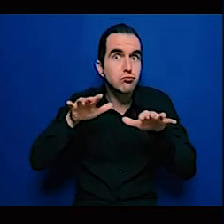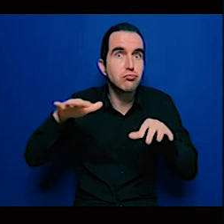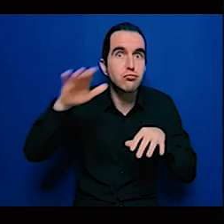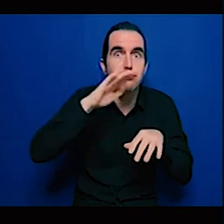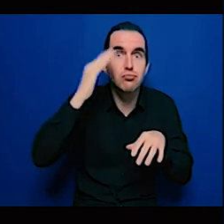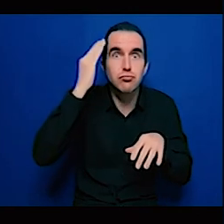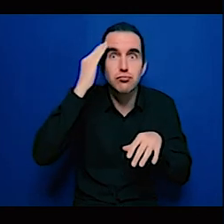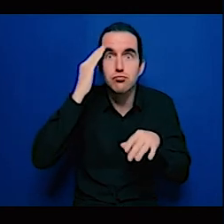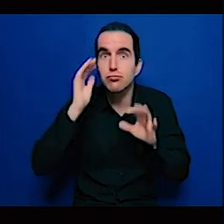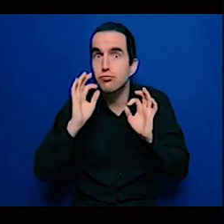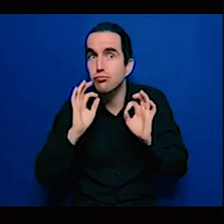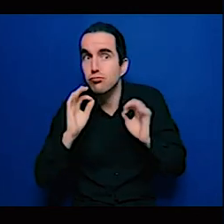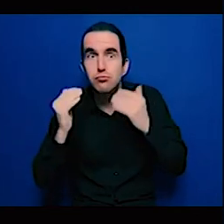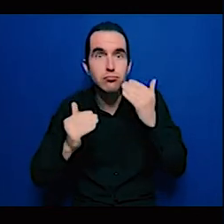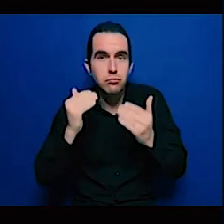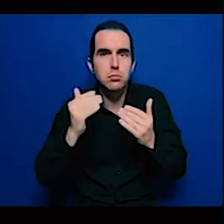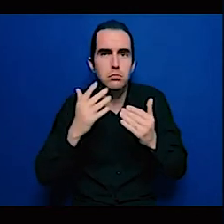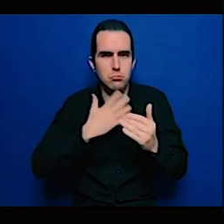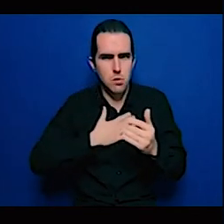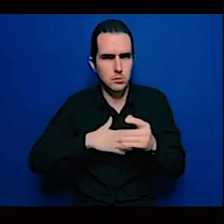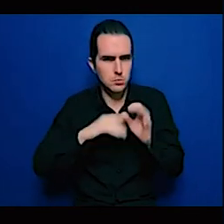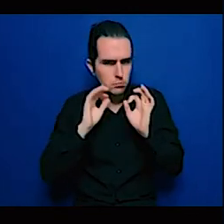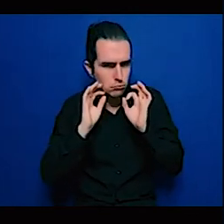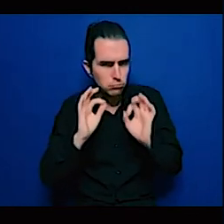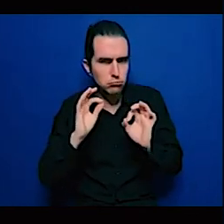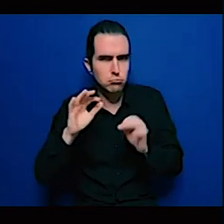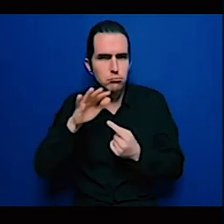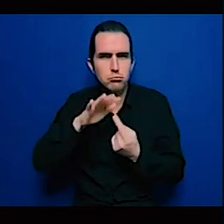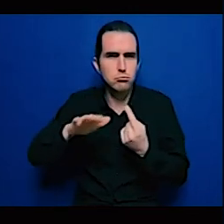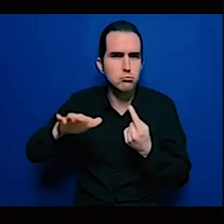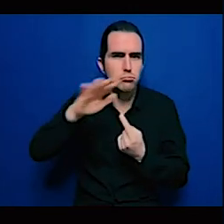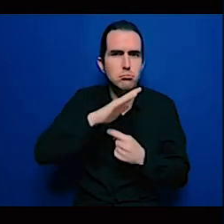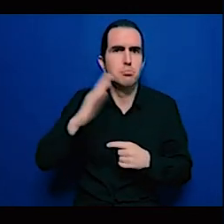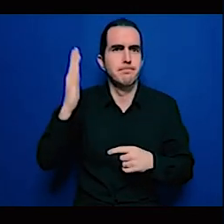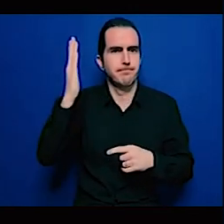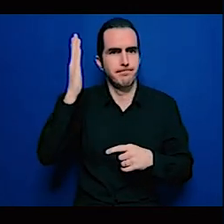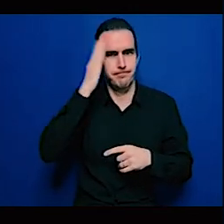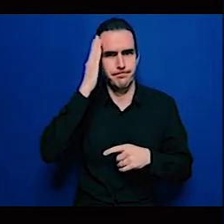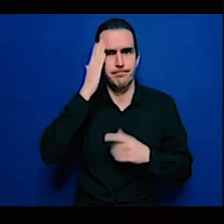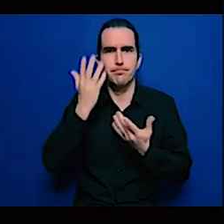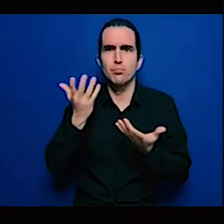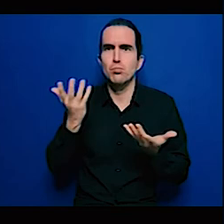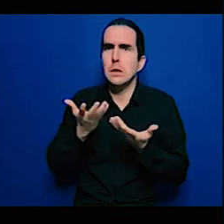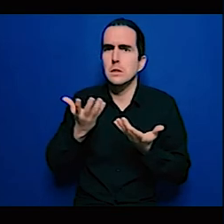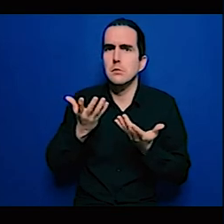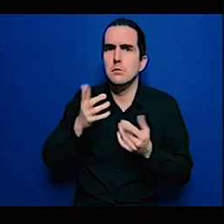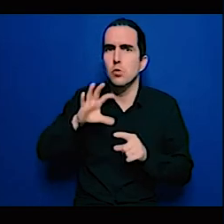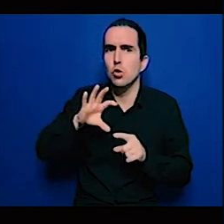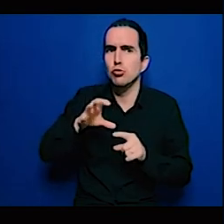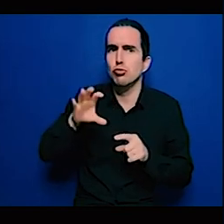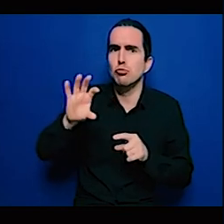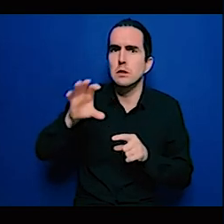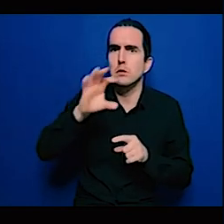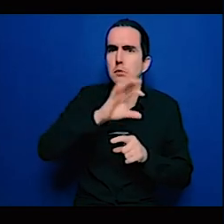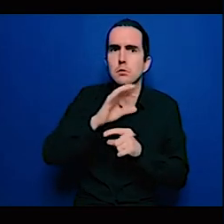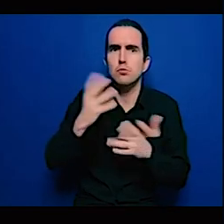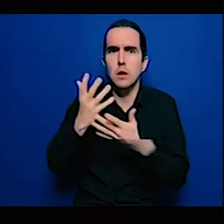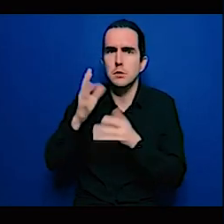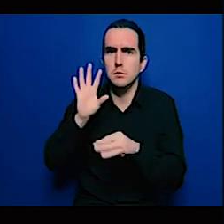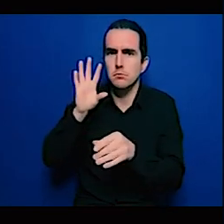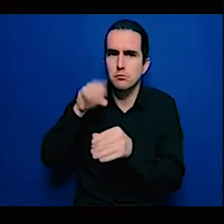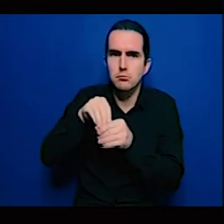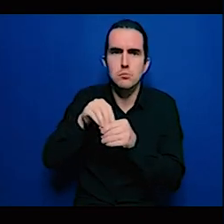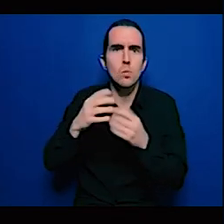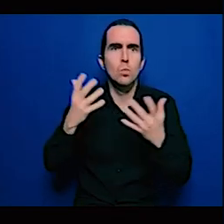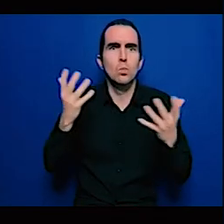required from you know tailored requirements for each sector whether it's from the population or the public